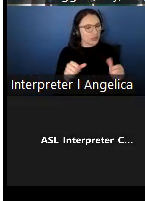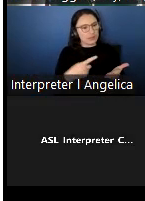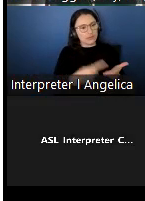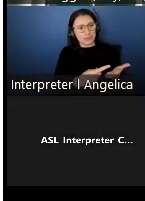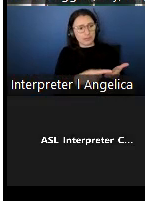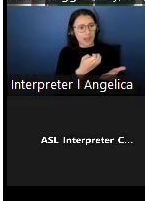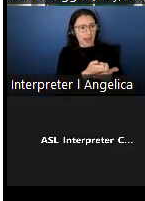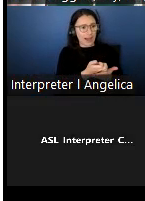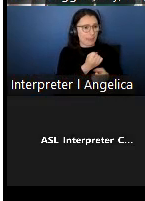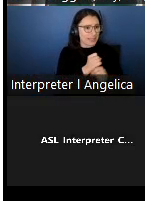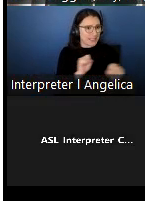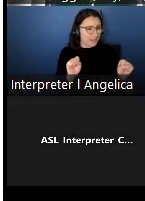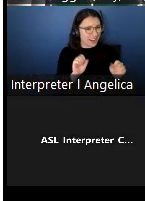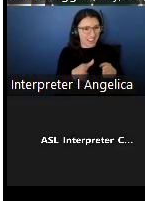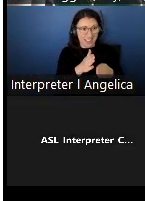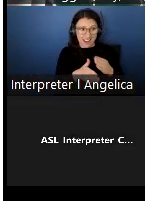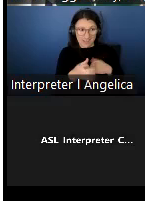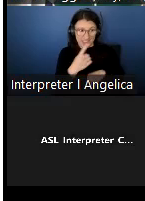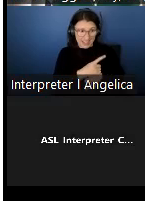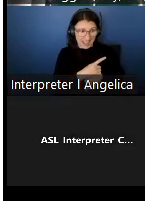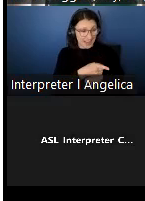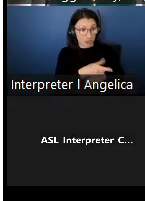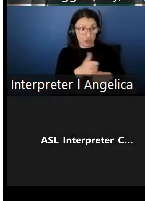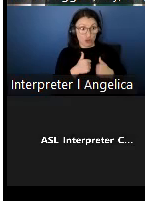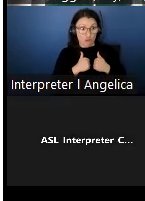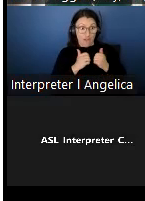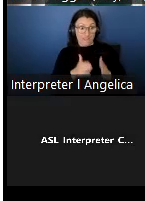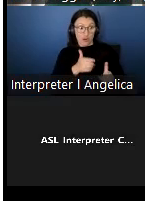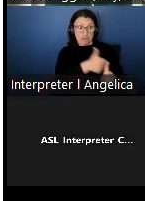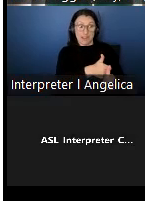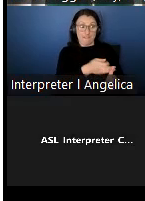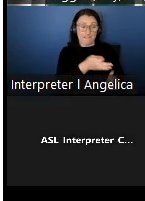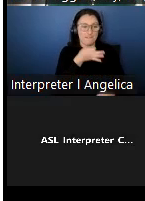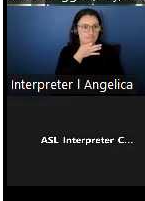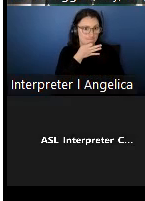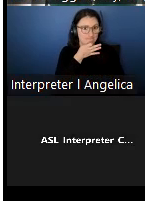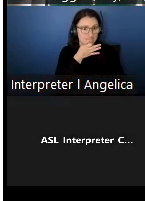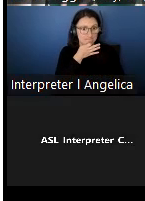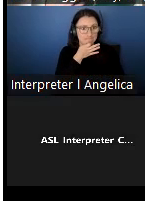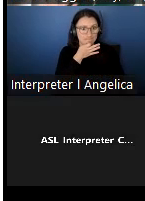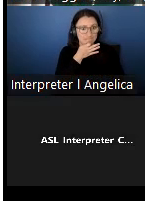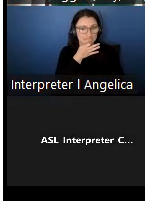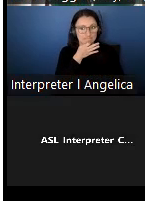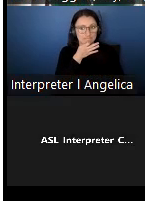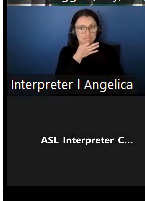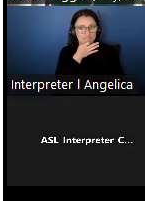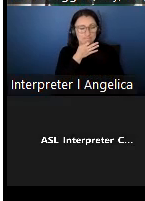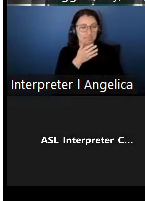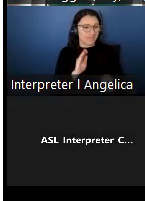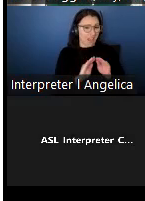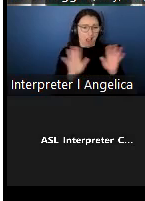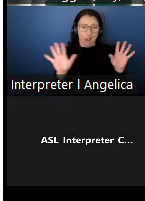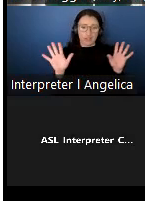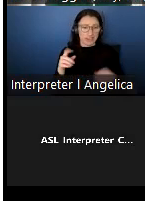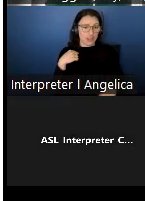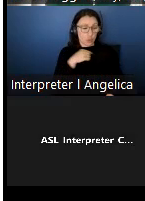economic safety. At the end of the day, the survivor is the expert. And while obviously we can